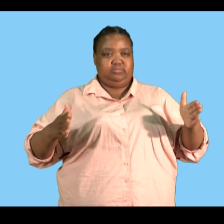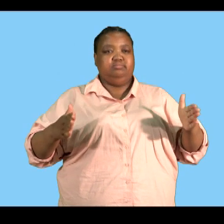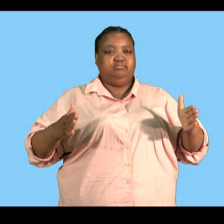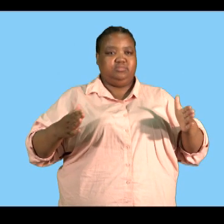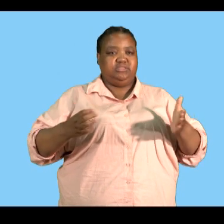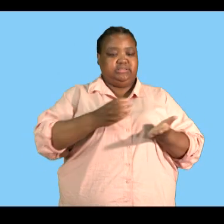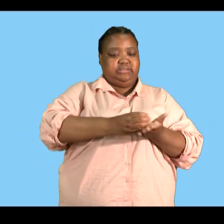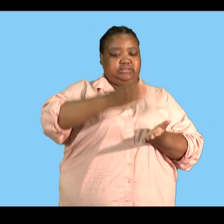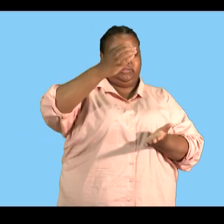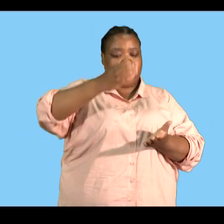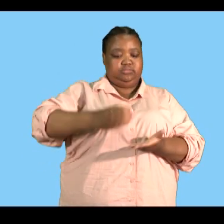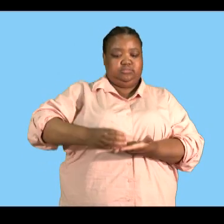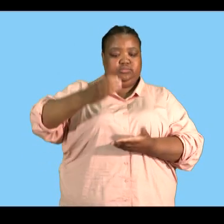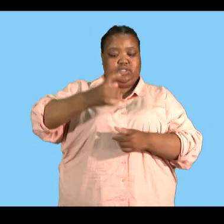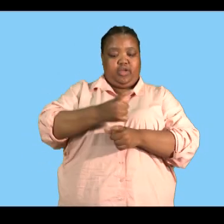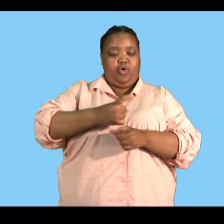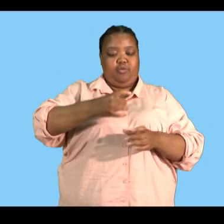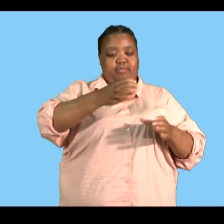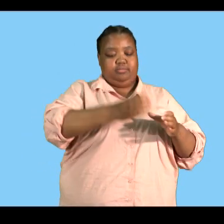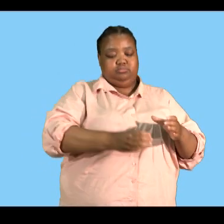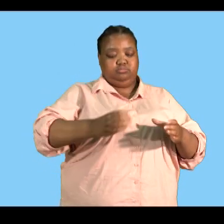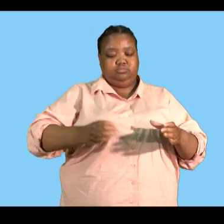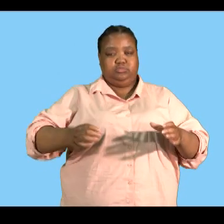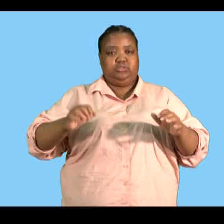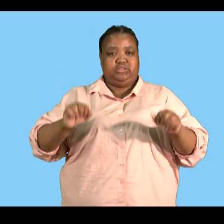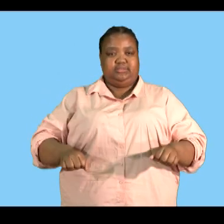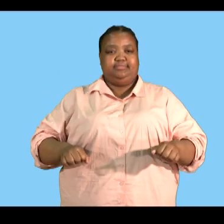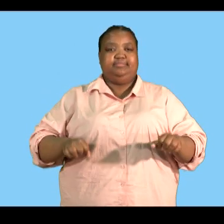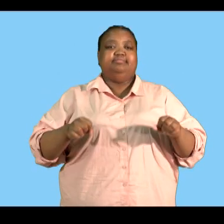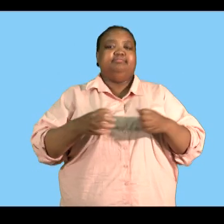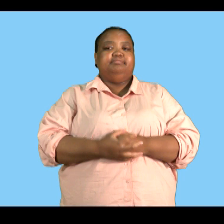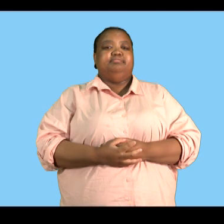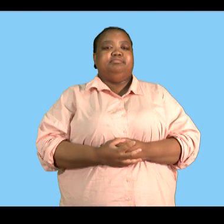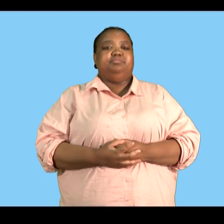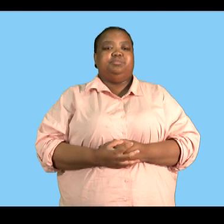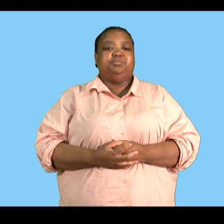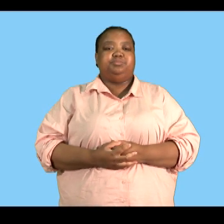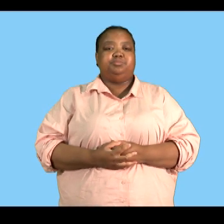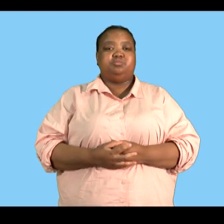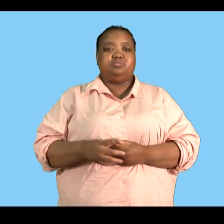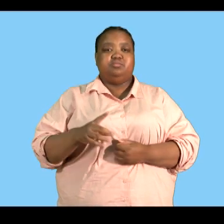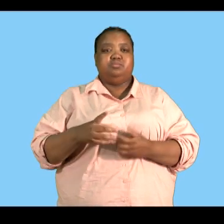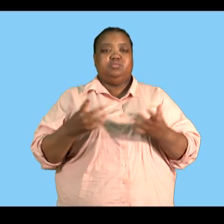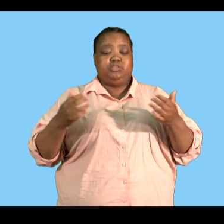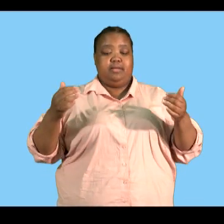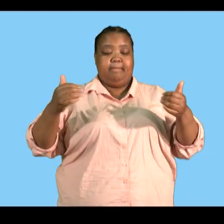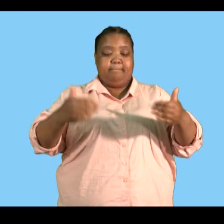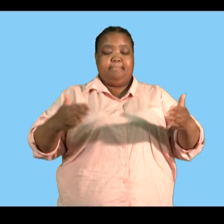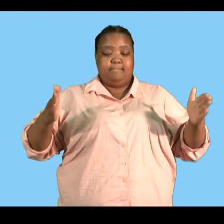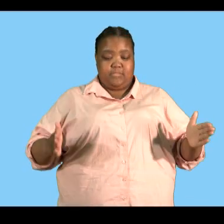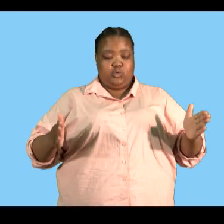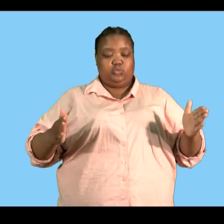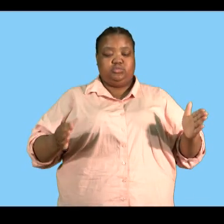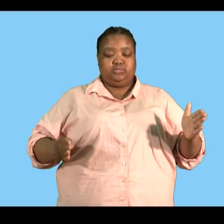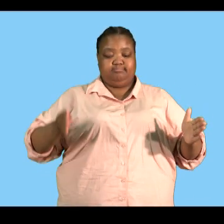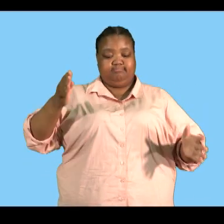diagram below and answer the questions that follow. So these are the dimensions that are given. We are given the dimensions of a